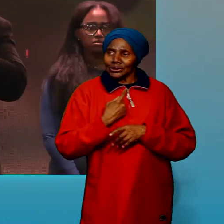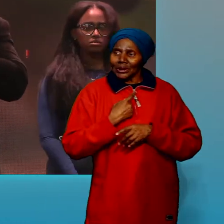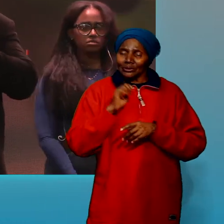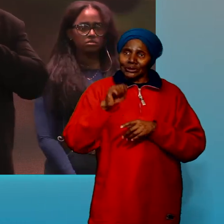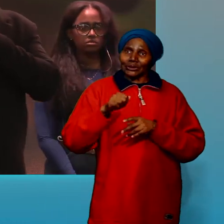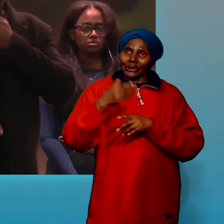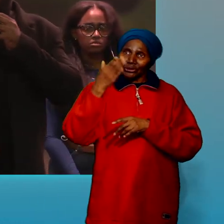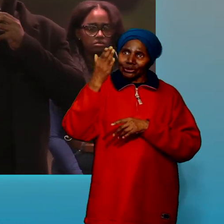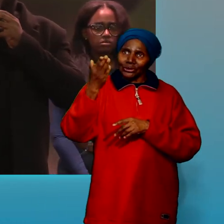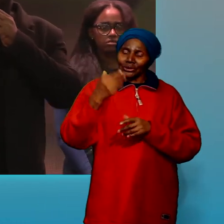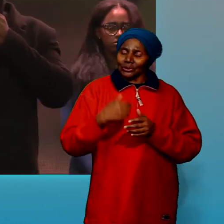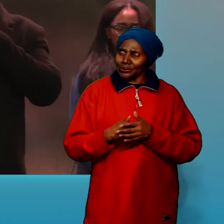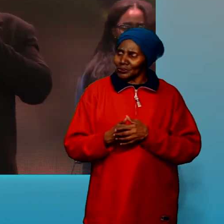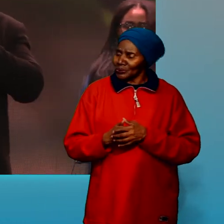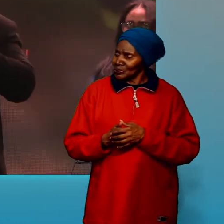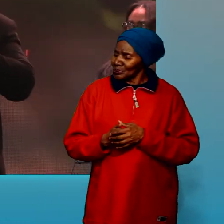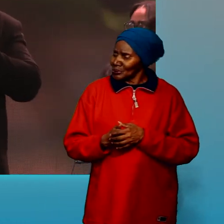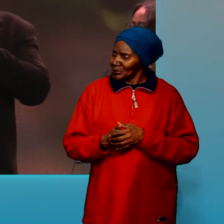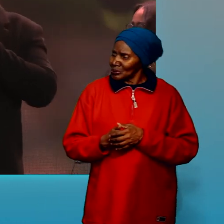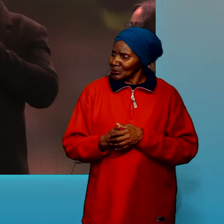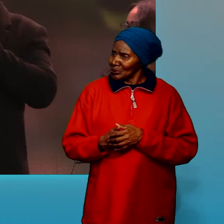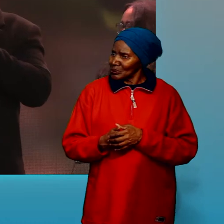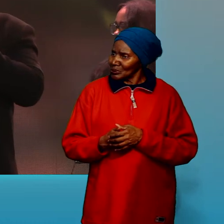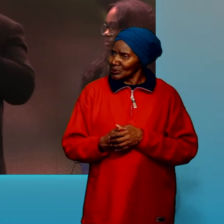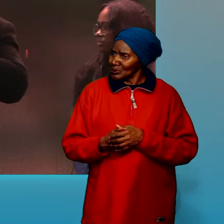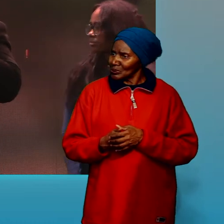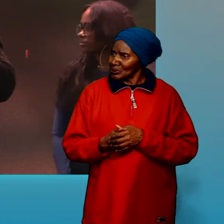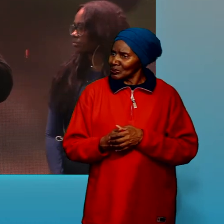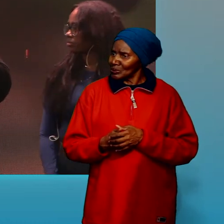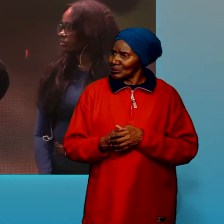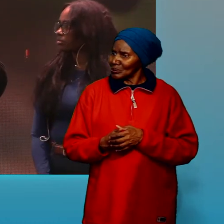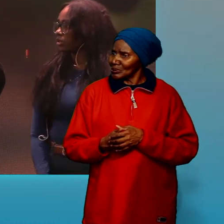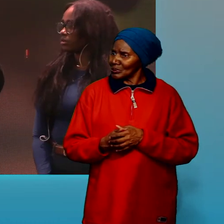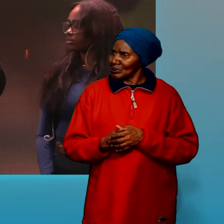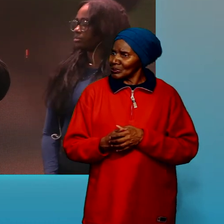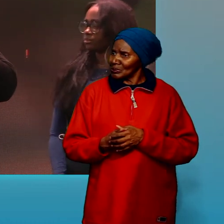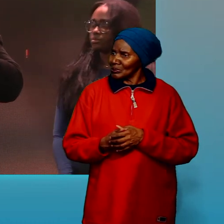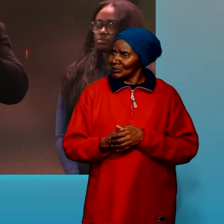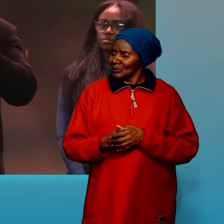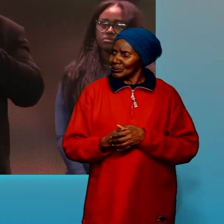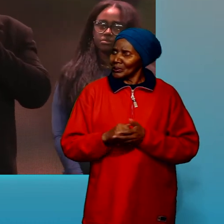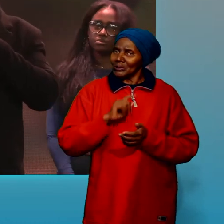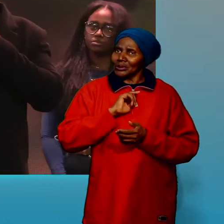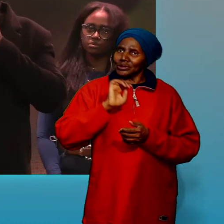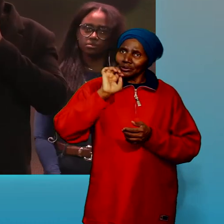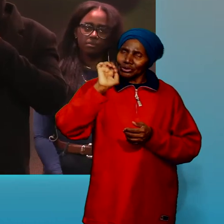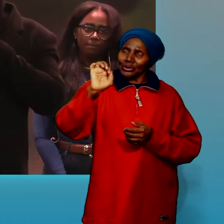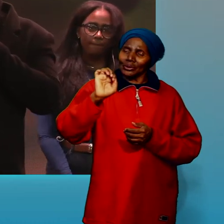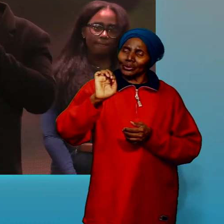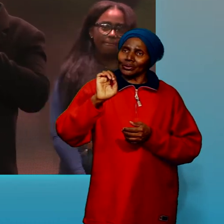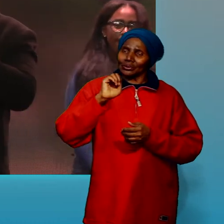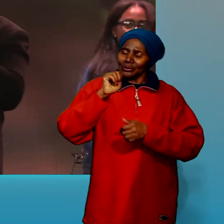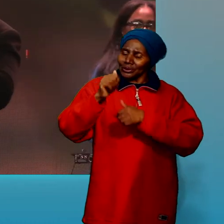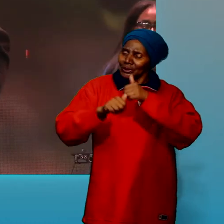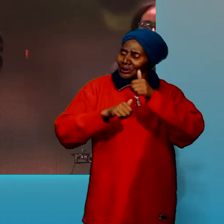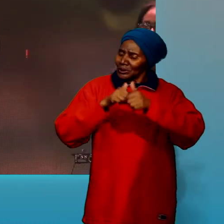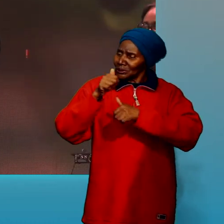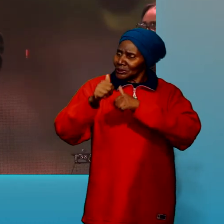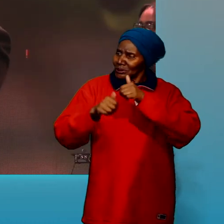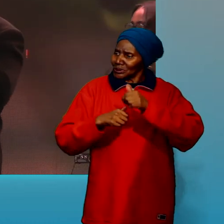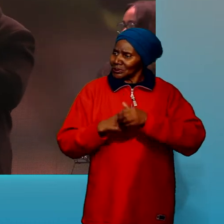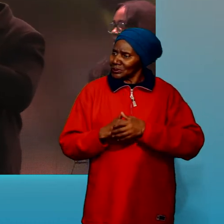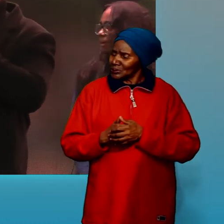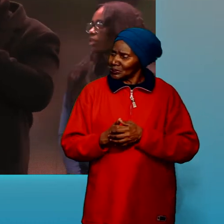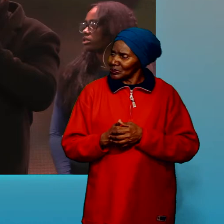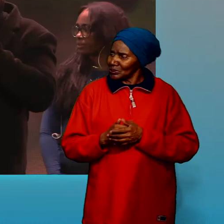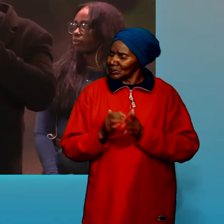No to the norm and yes to more fruit for His glory. And I pray that